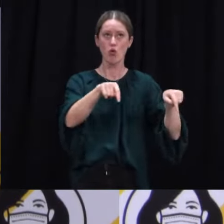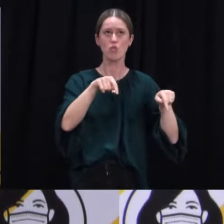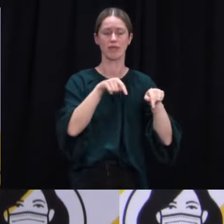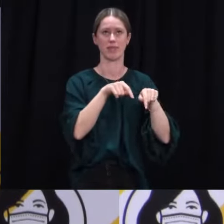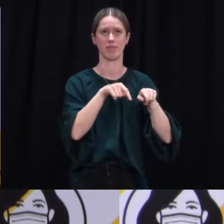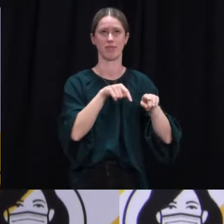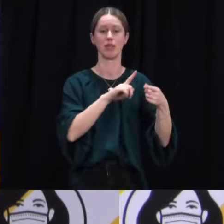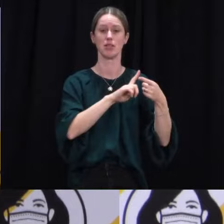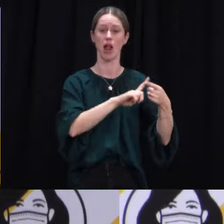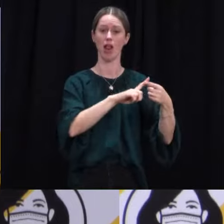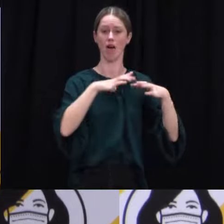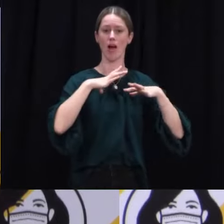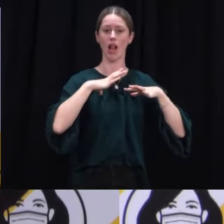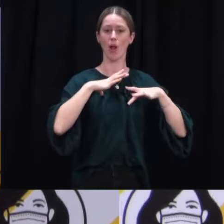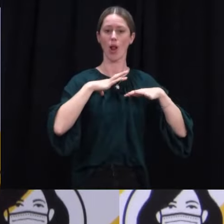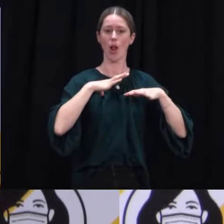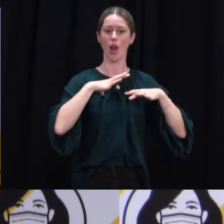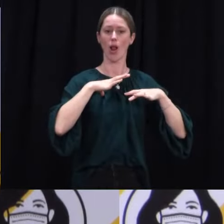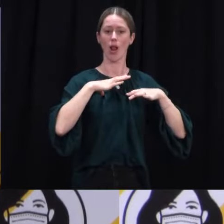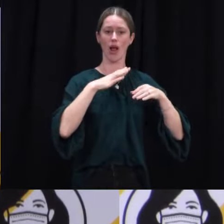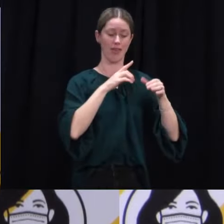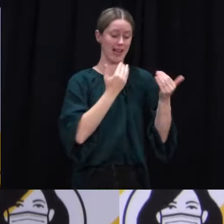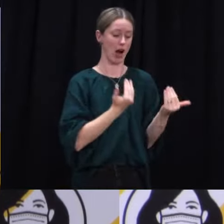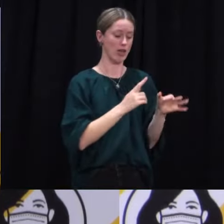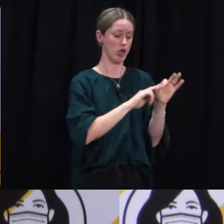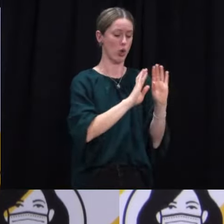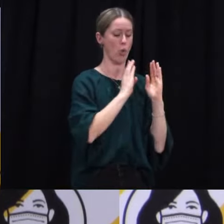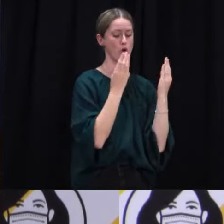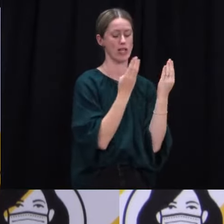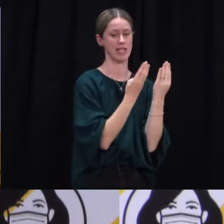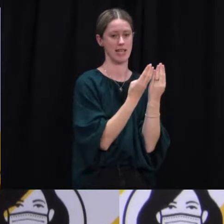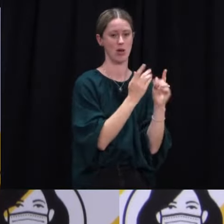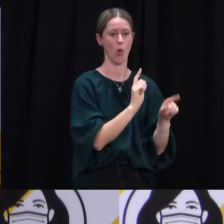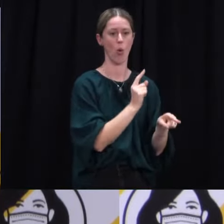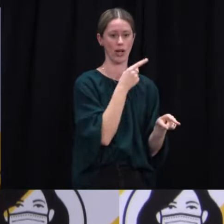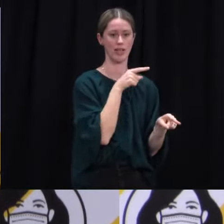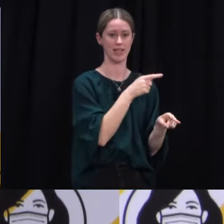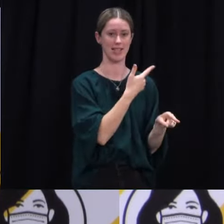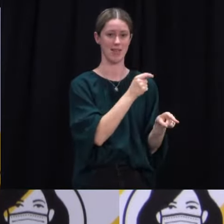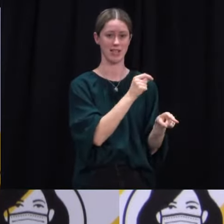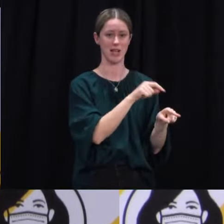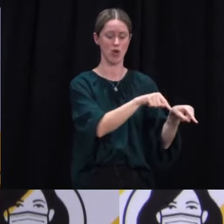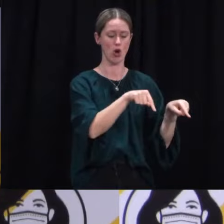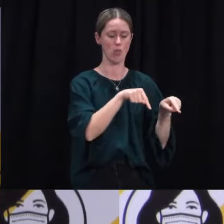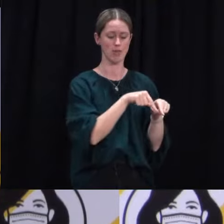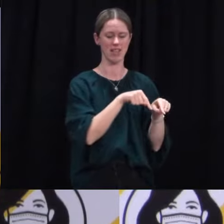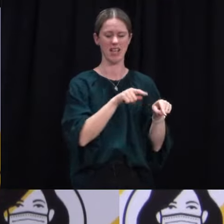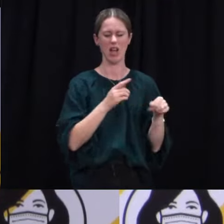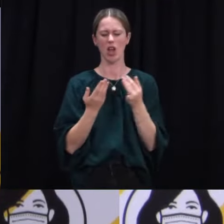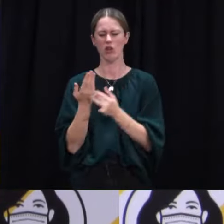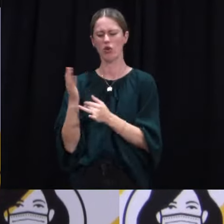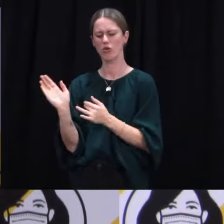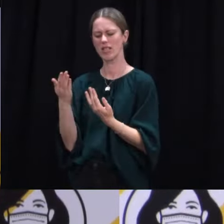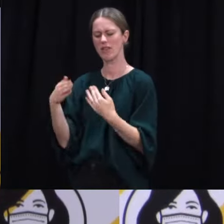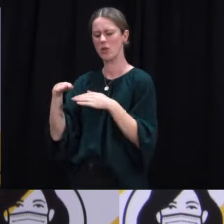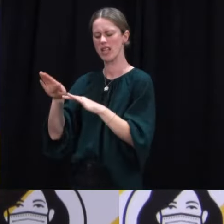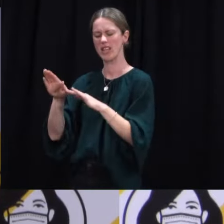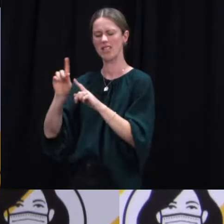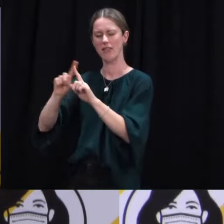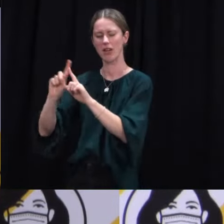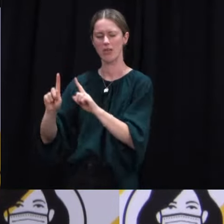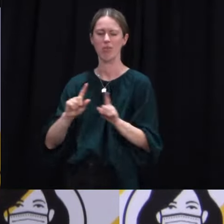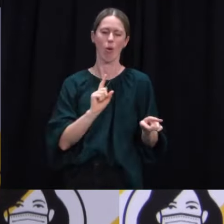say, still available in our existing quarantine in Auckland. And a different capacity around the rest of the country, but Auckland is obviously